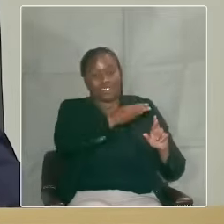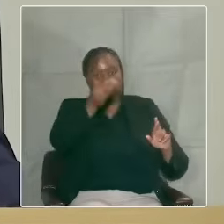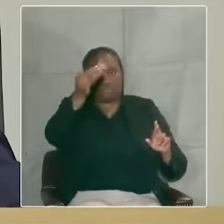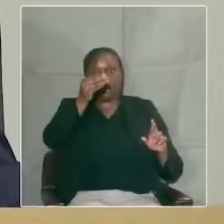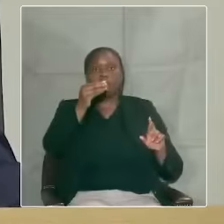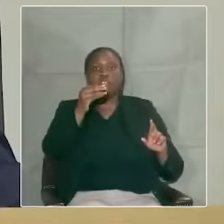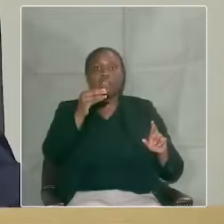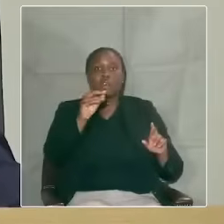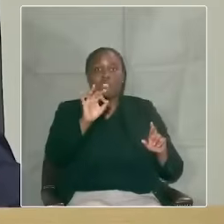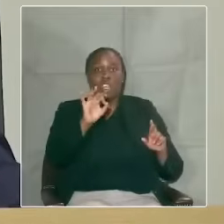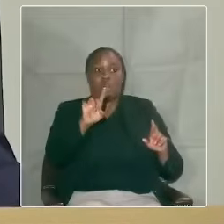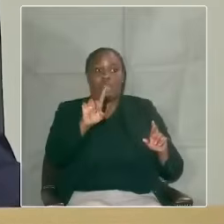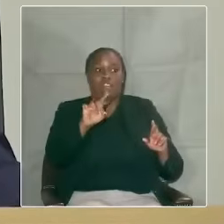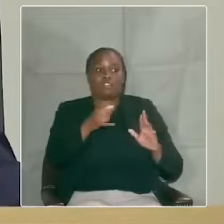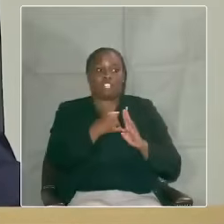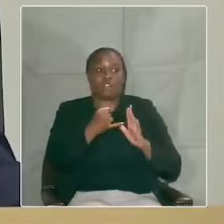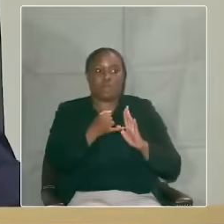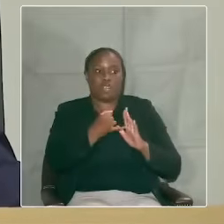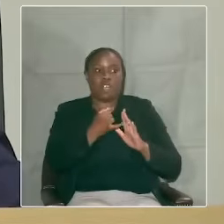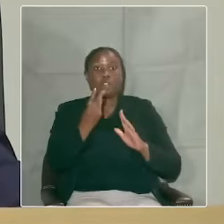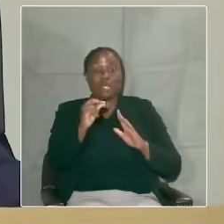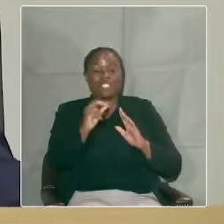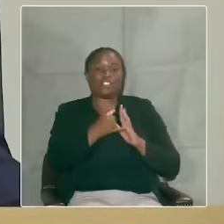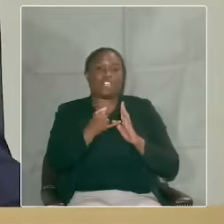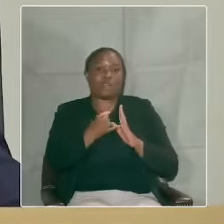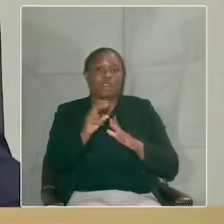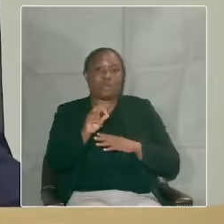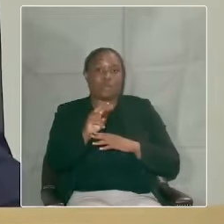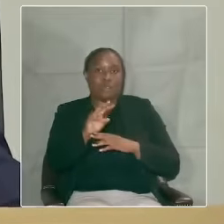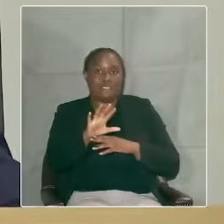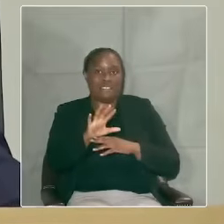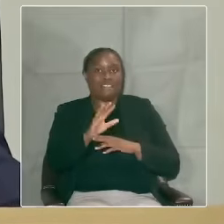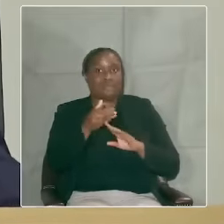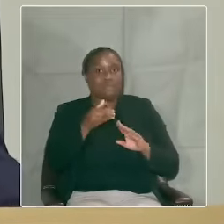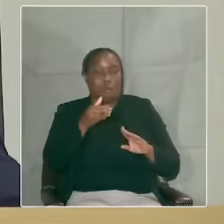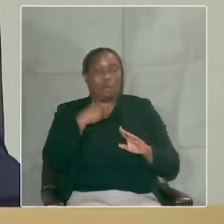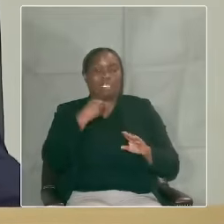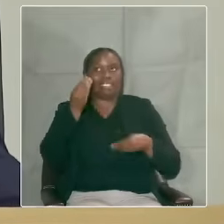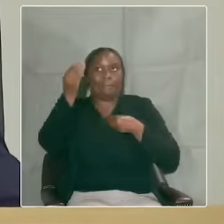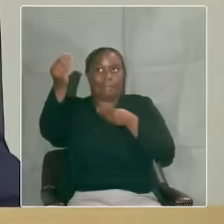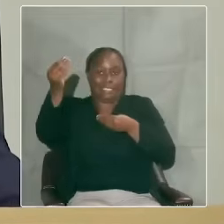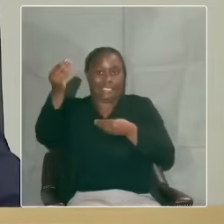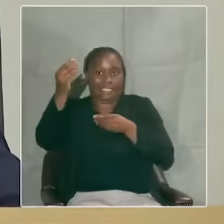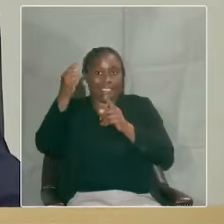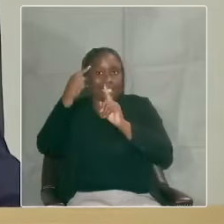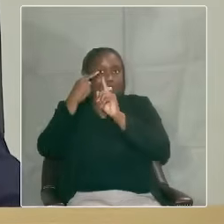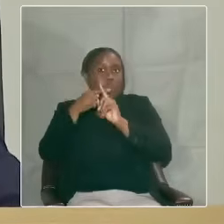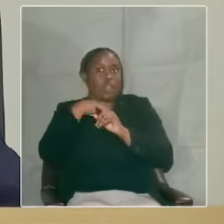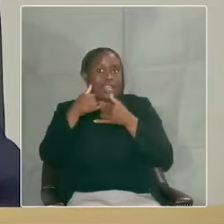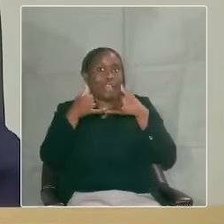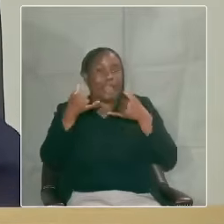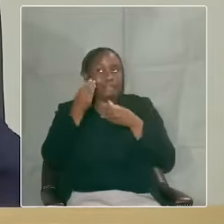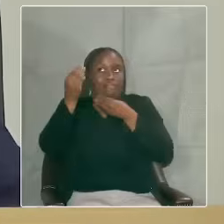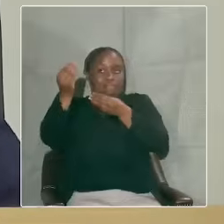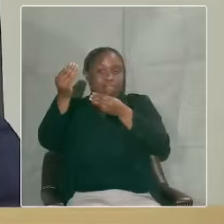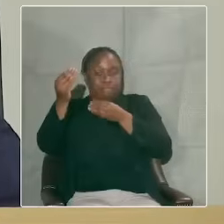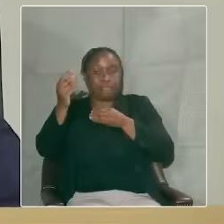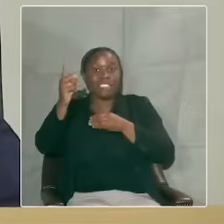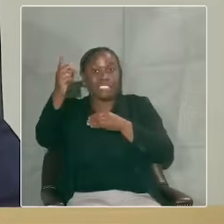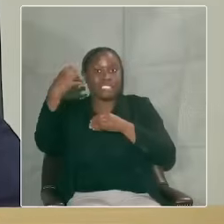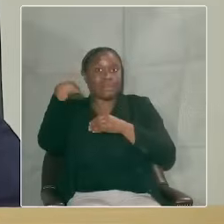aim for the 20 January 2025 to submit the report. Since this was a